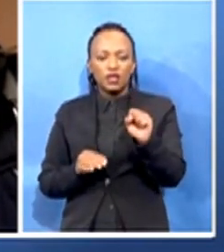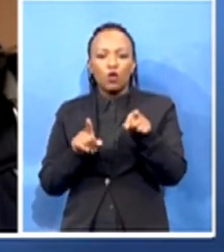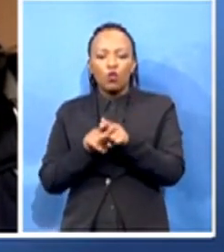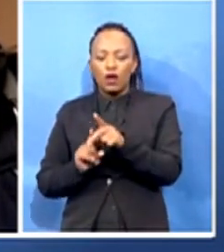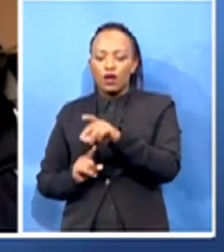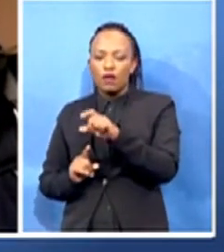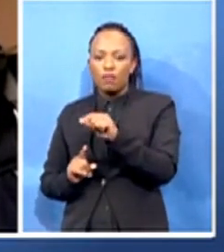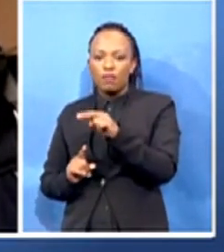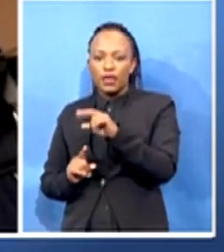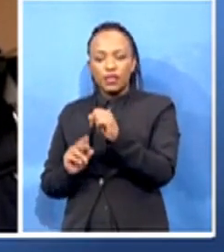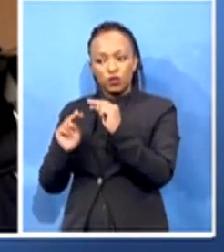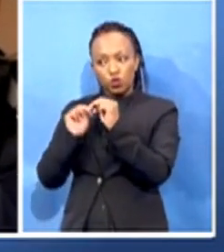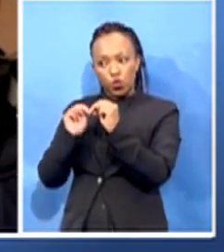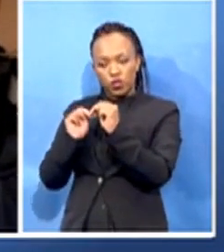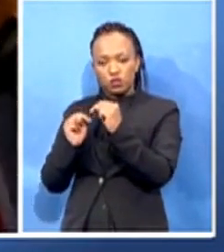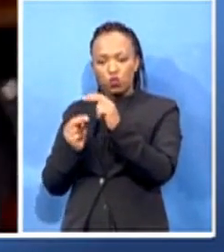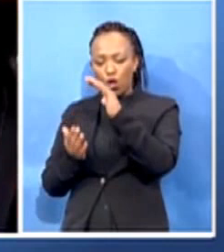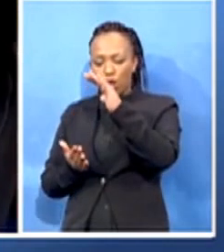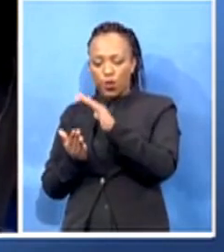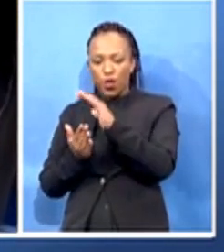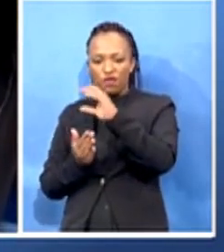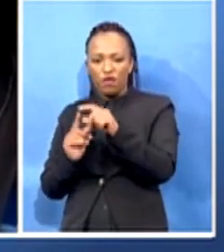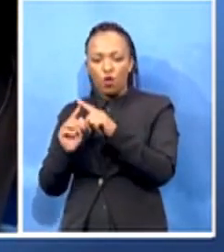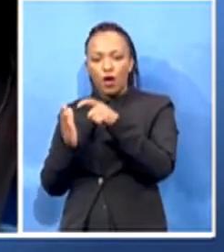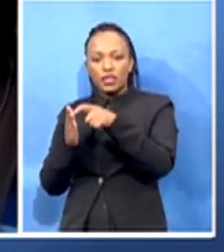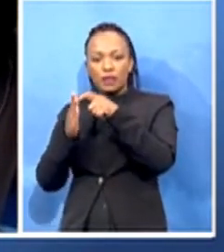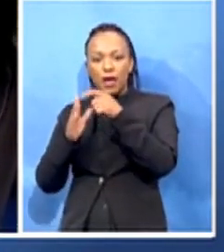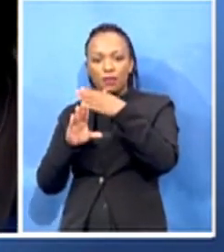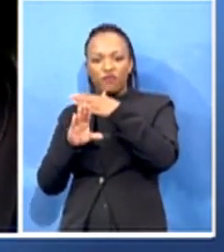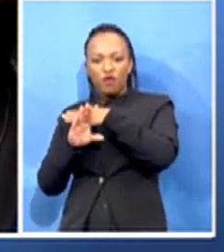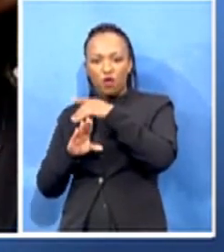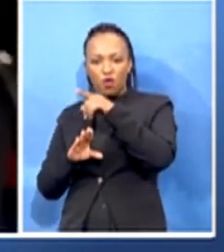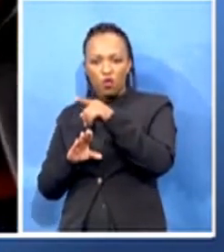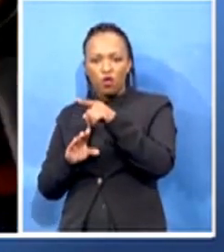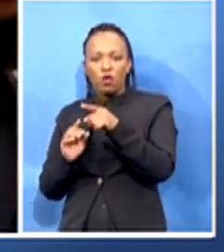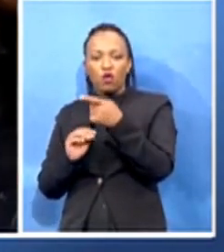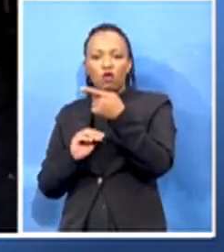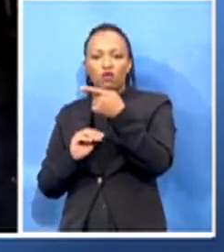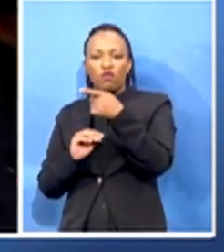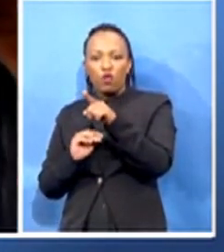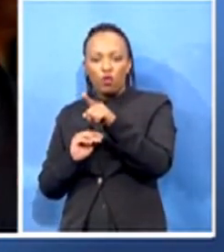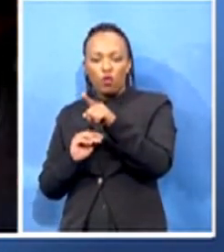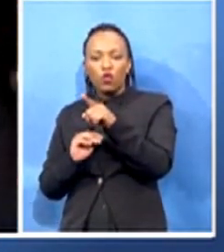of the demanded rate for, as you say, the ex gratia amount?